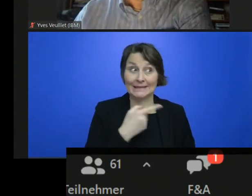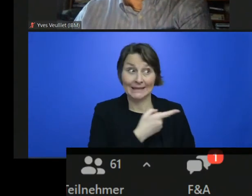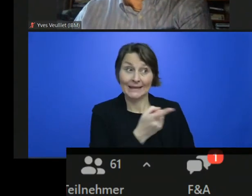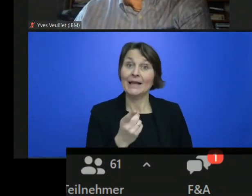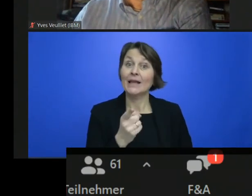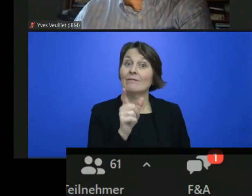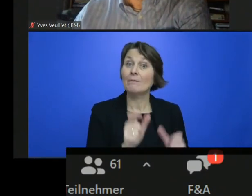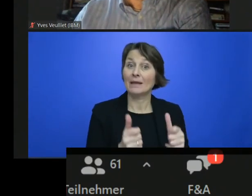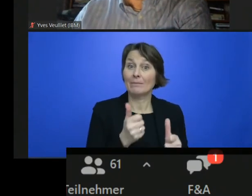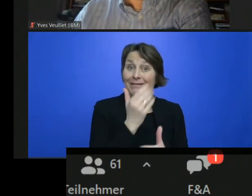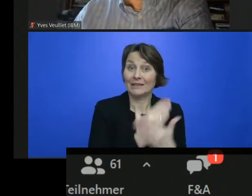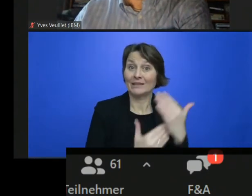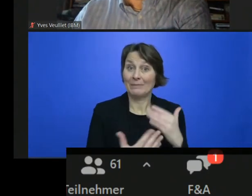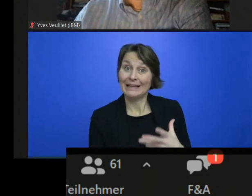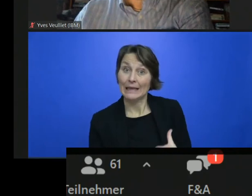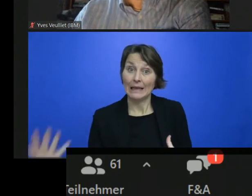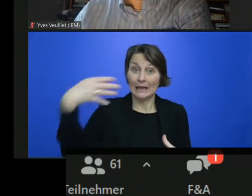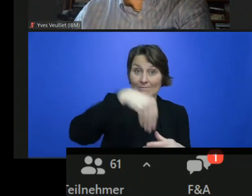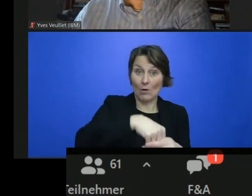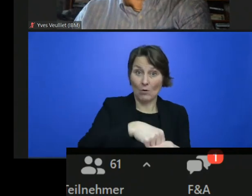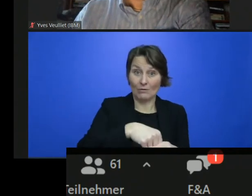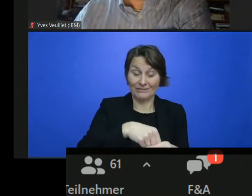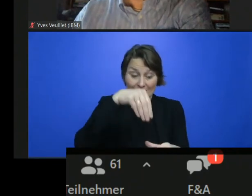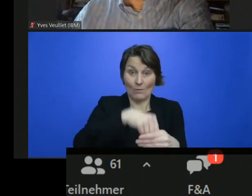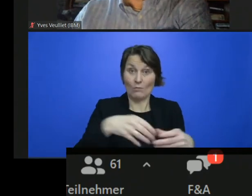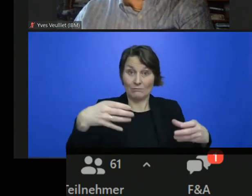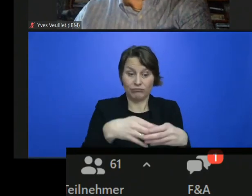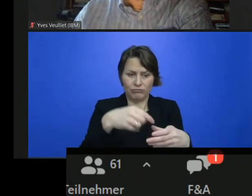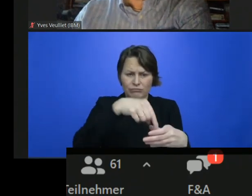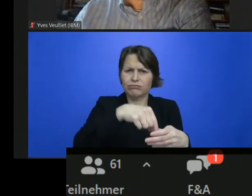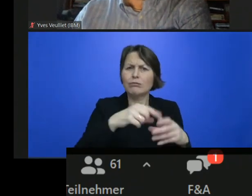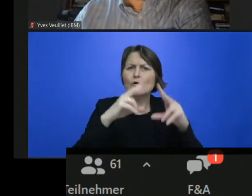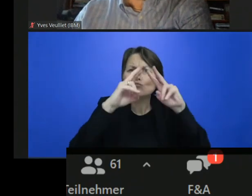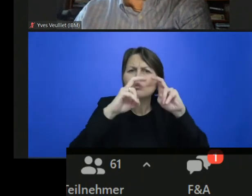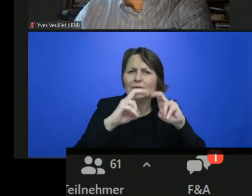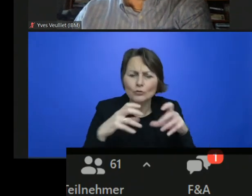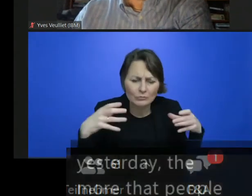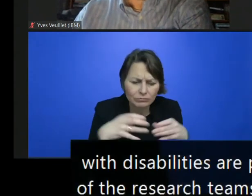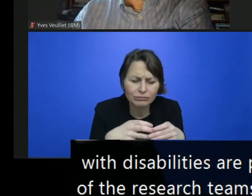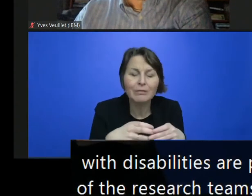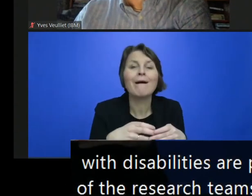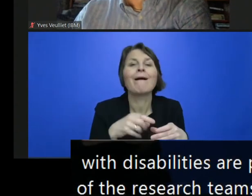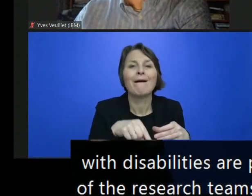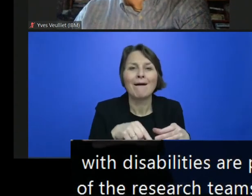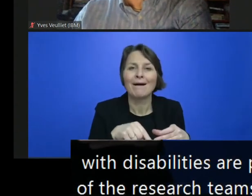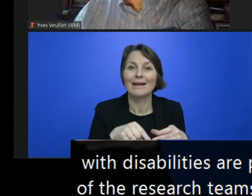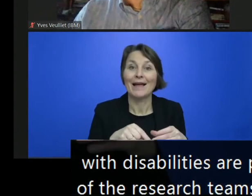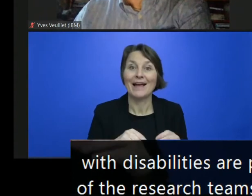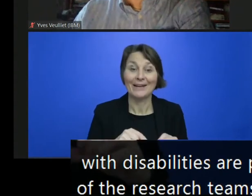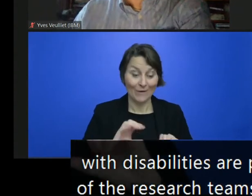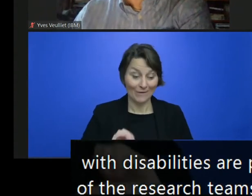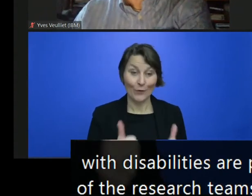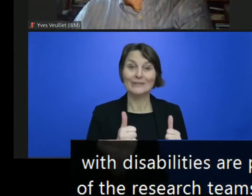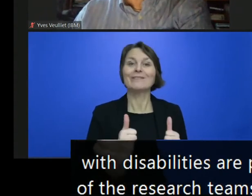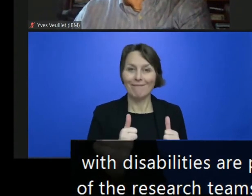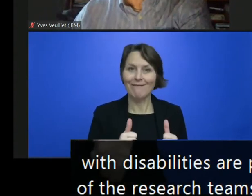research teams, the more we can ensure that disability dimension is taken into account from the beginning versus running after the